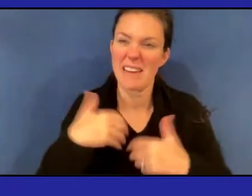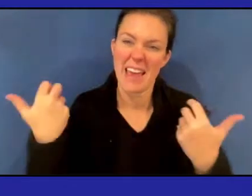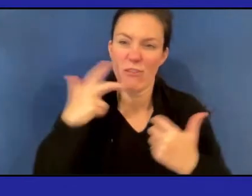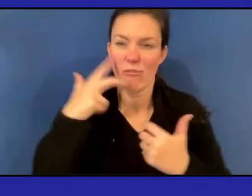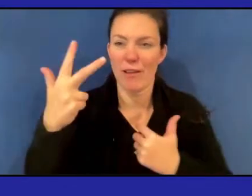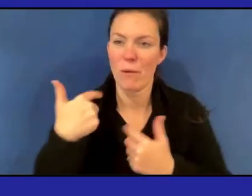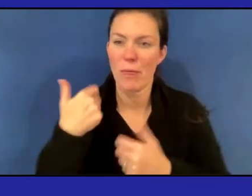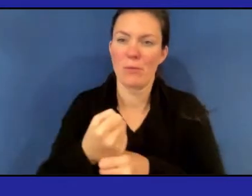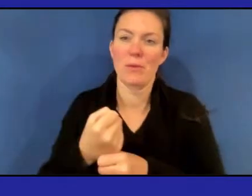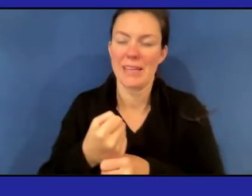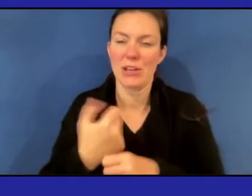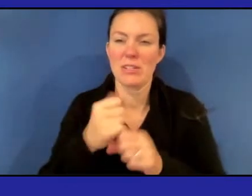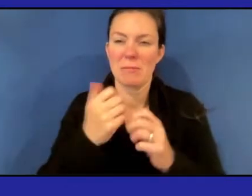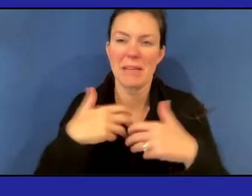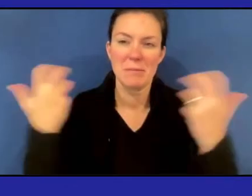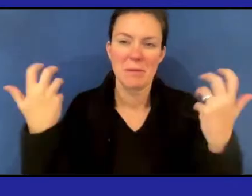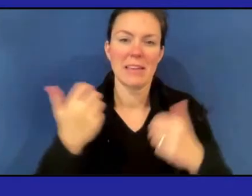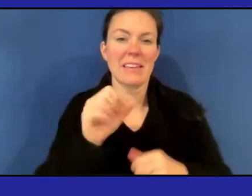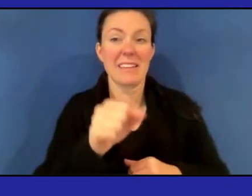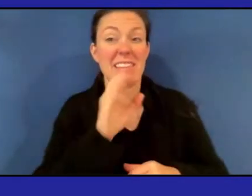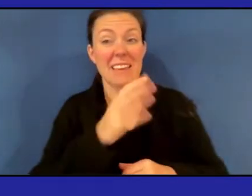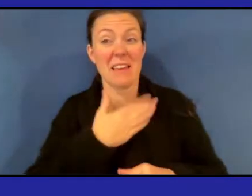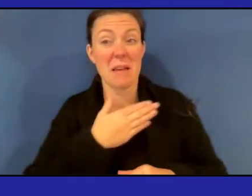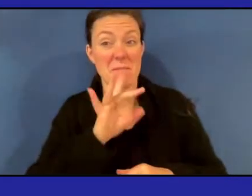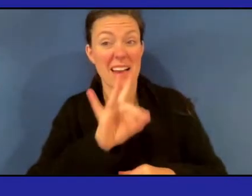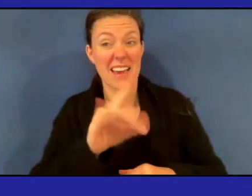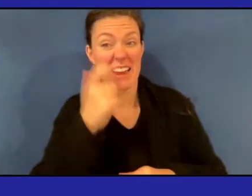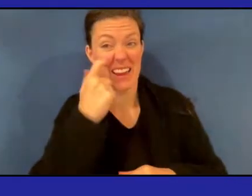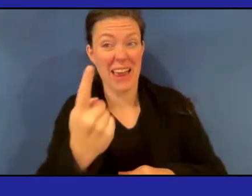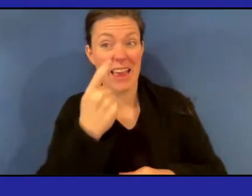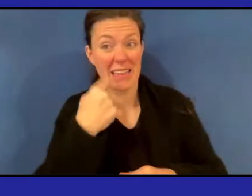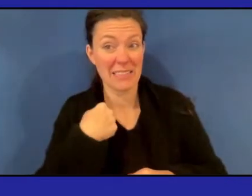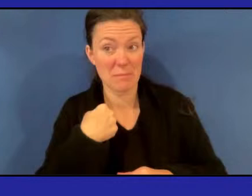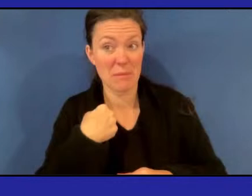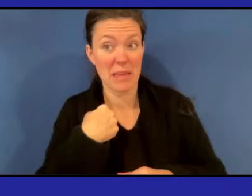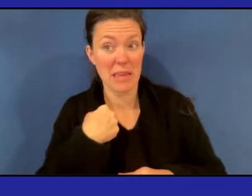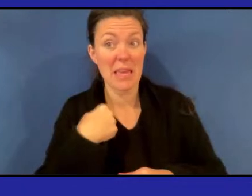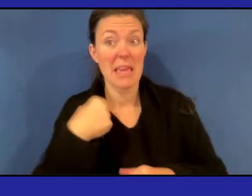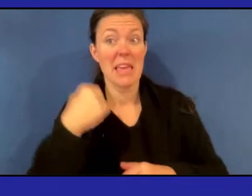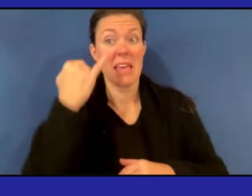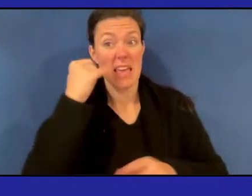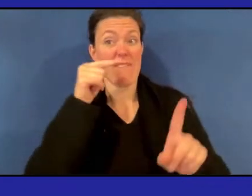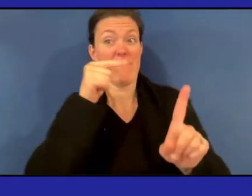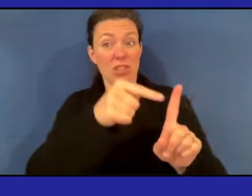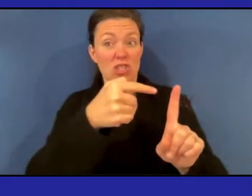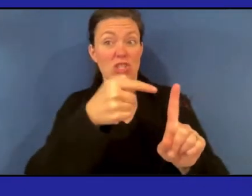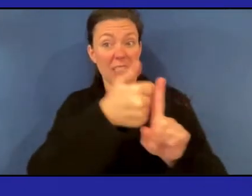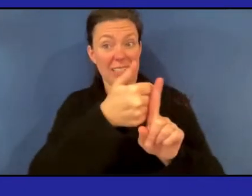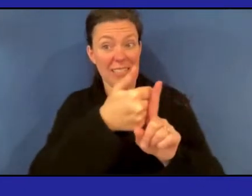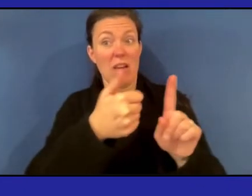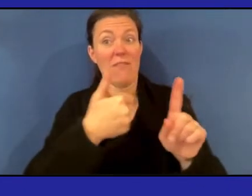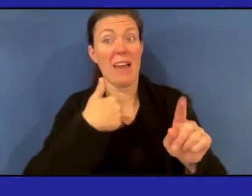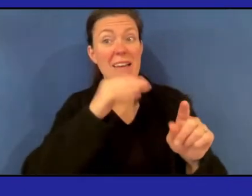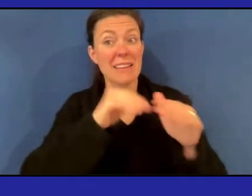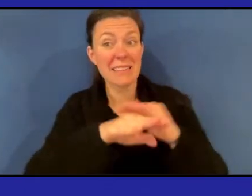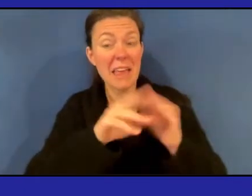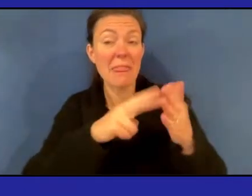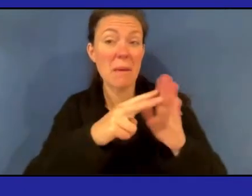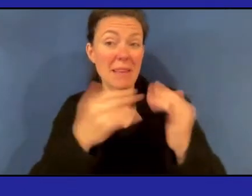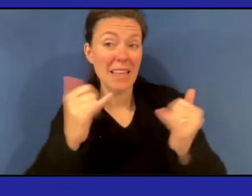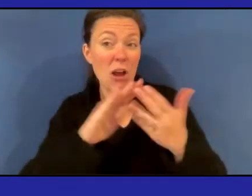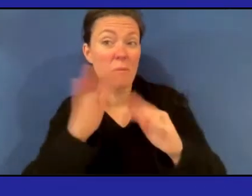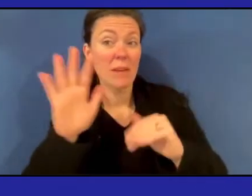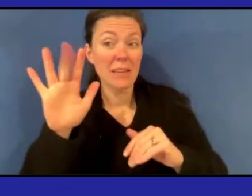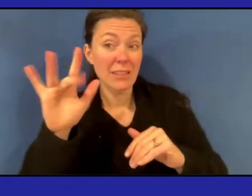Having this conversation because my 8-year-old is just asking me, like, when she has children, are they going to be 25% Taiwanese